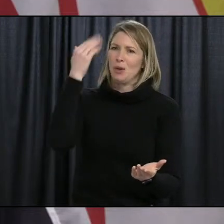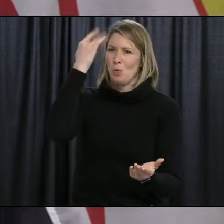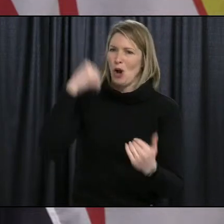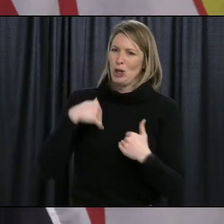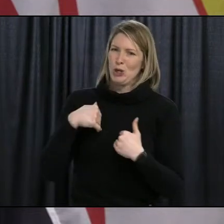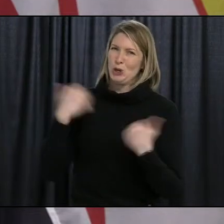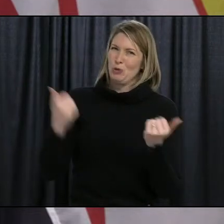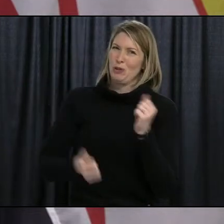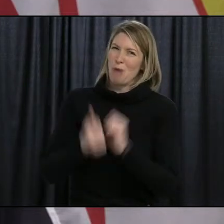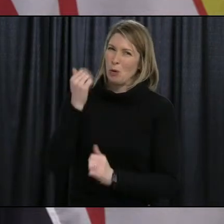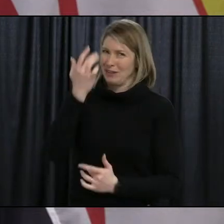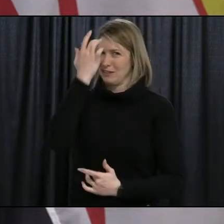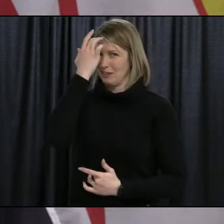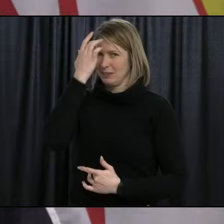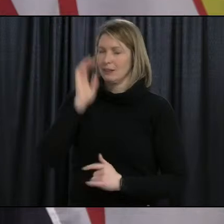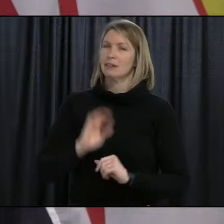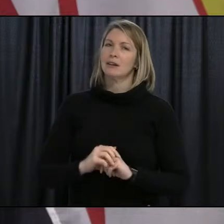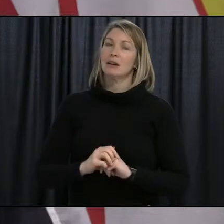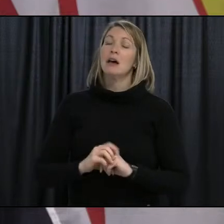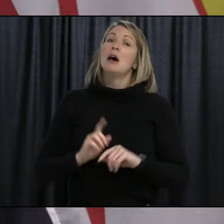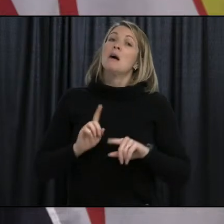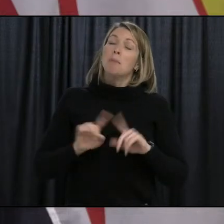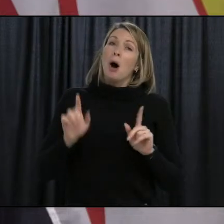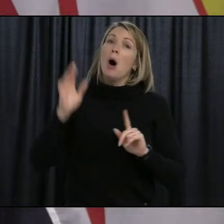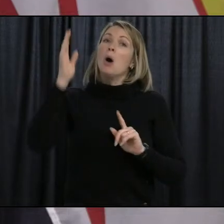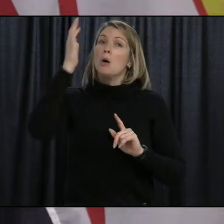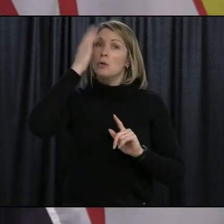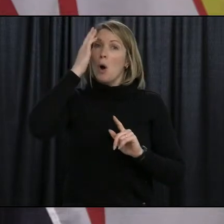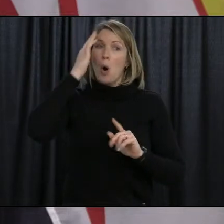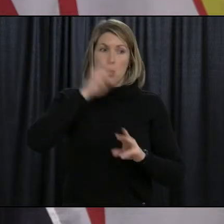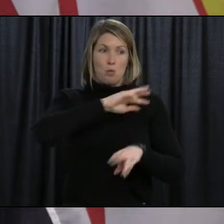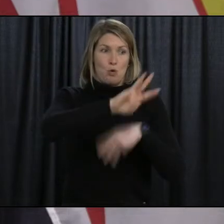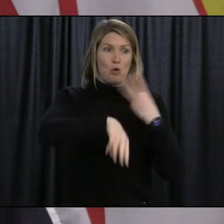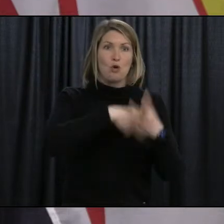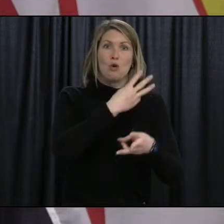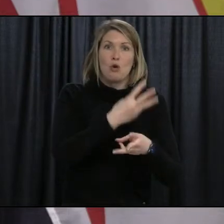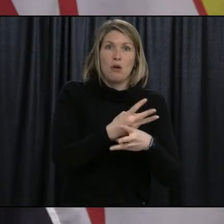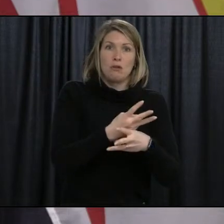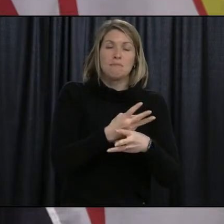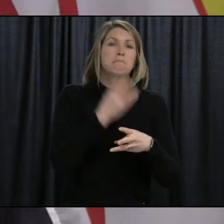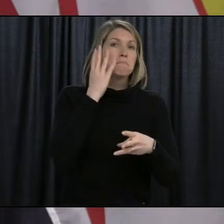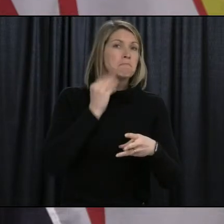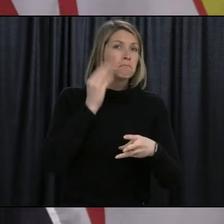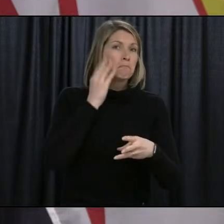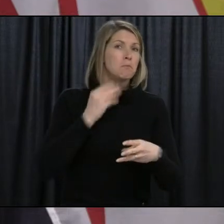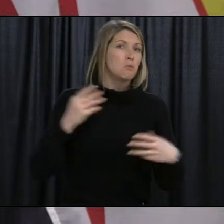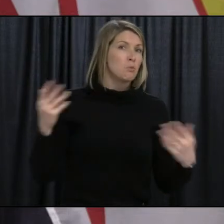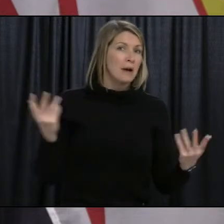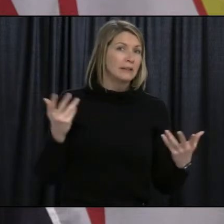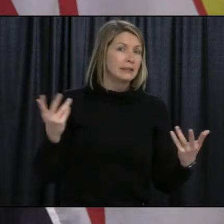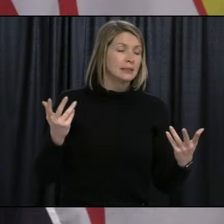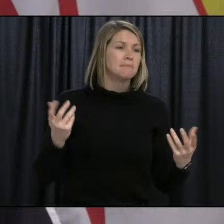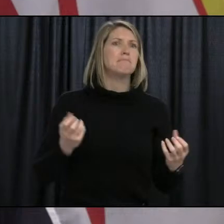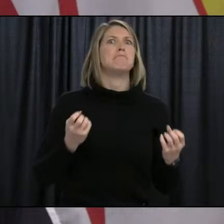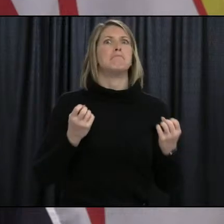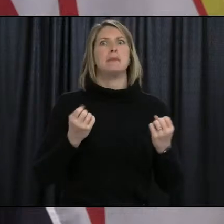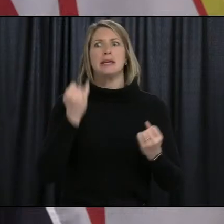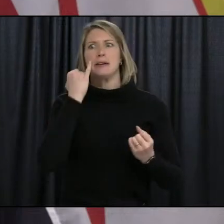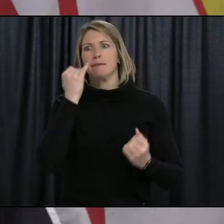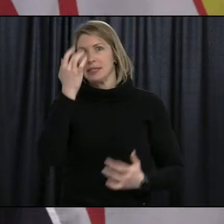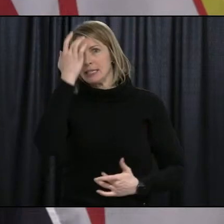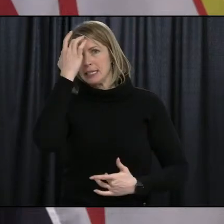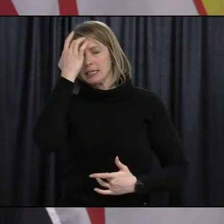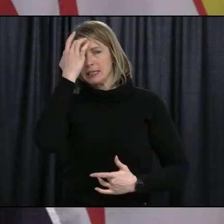that, or it appears that from what we've seen, that people ended up in hospital. Those who did end